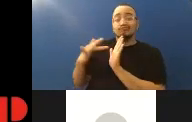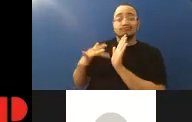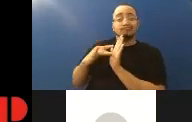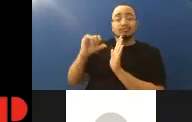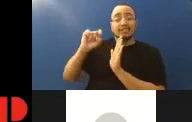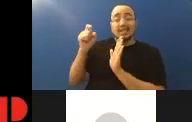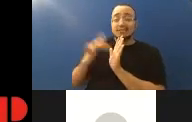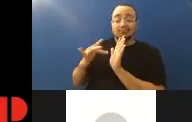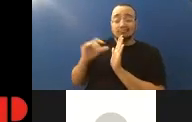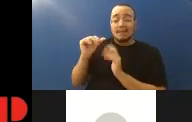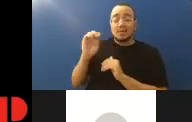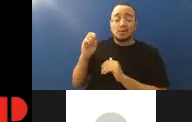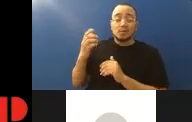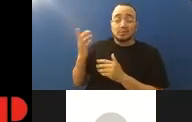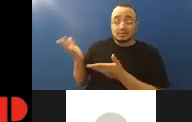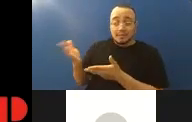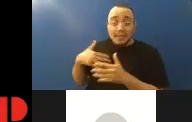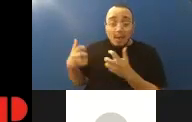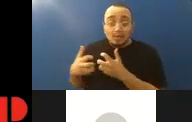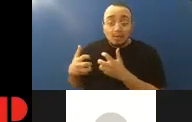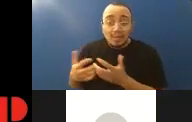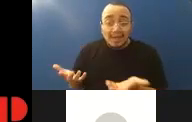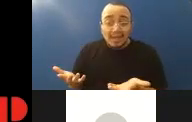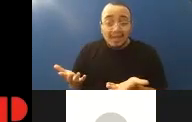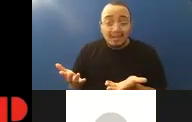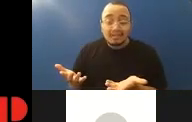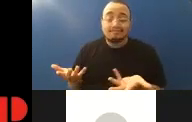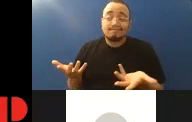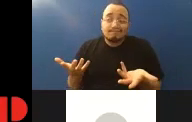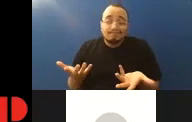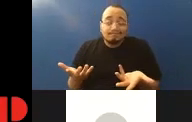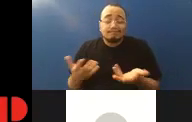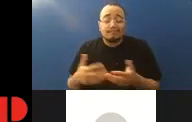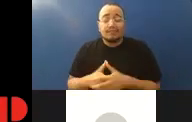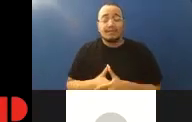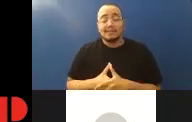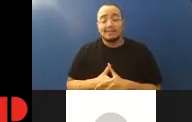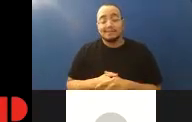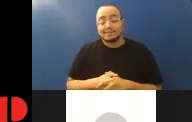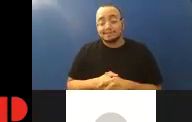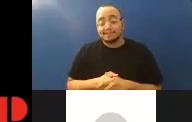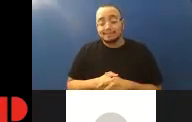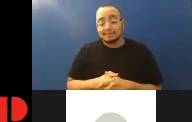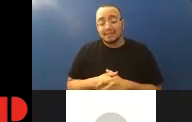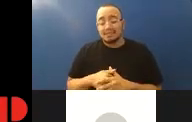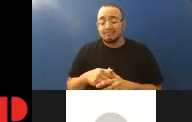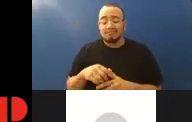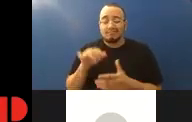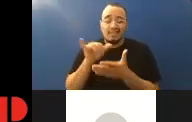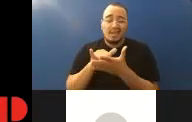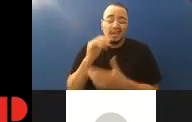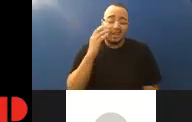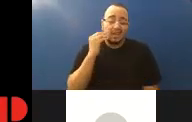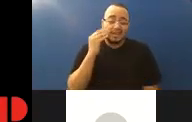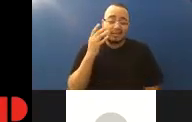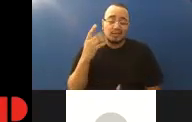sexually abused by him as well during that point, and had bad experience